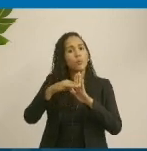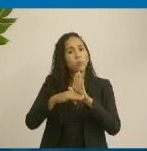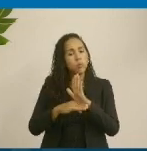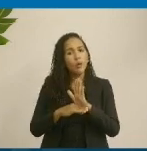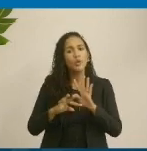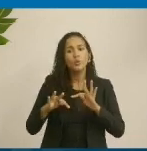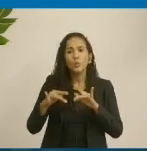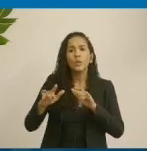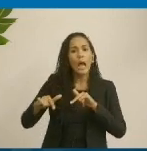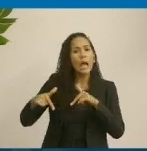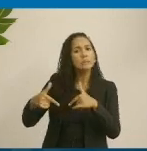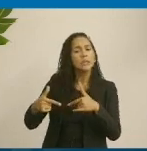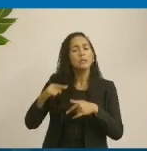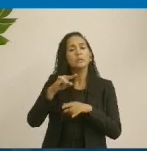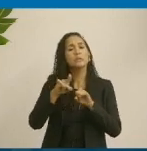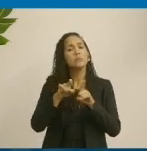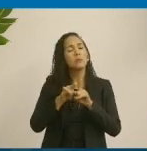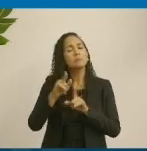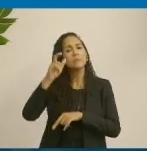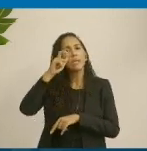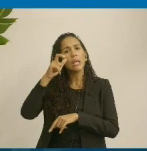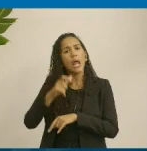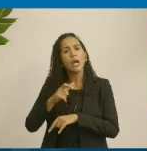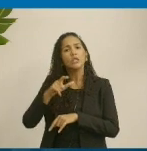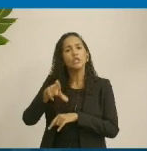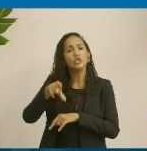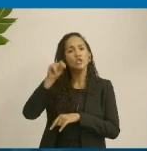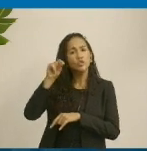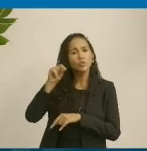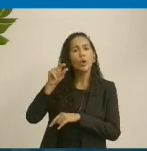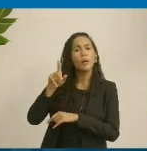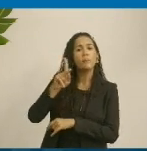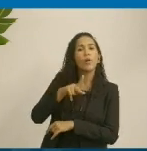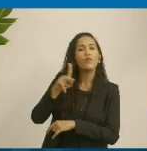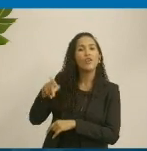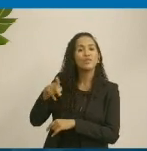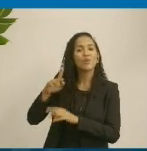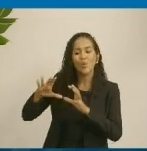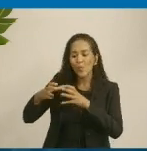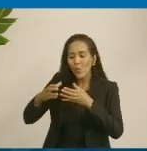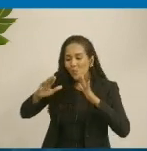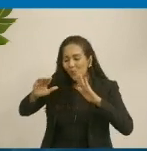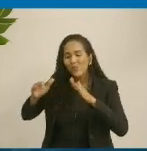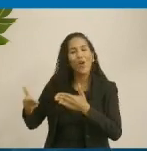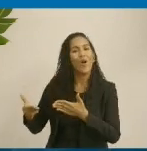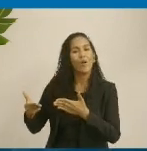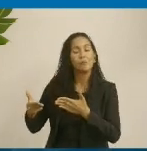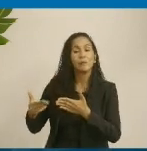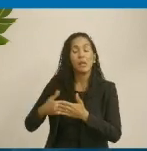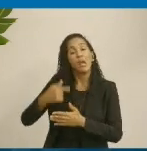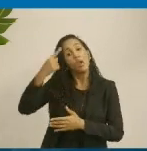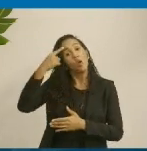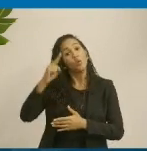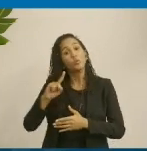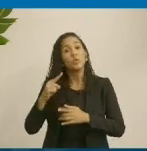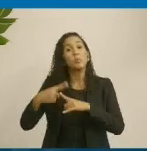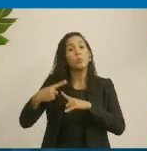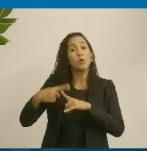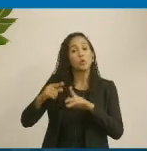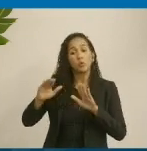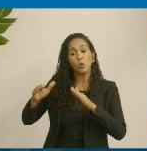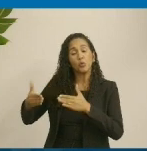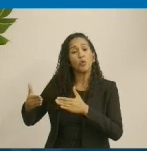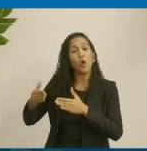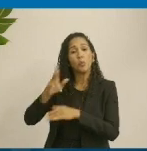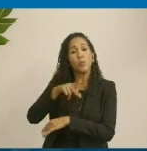as a target group. I'm not sure how you came about it, but teachers are one part of an increasingly